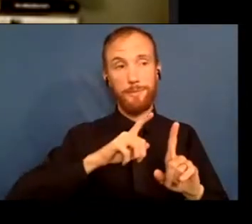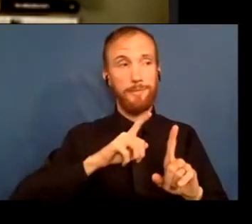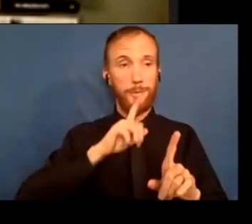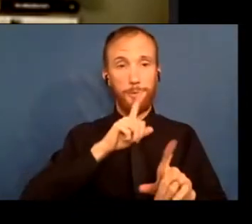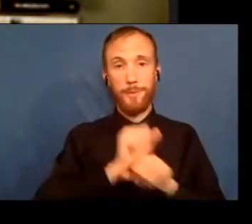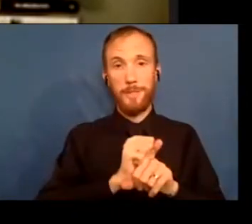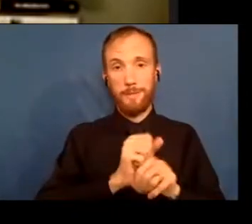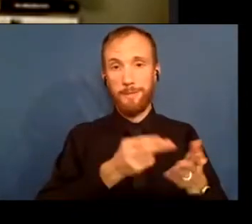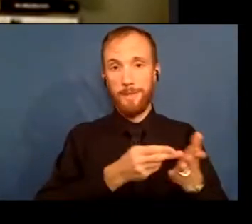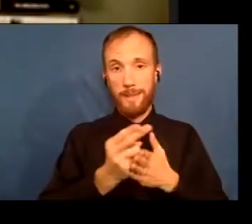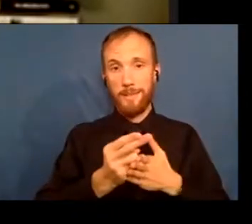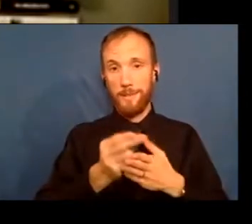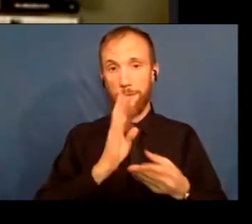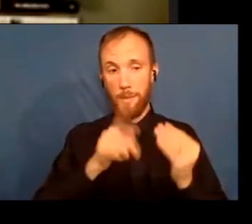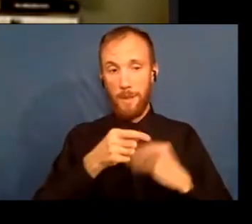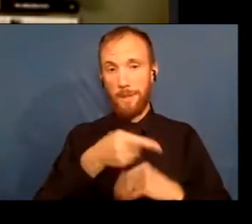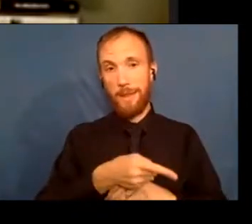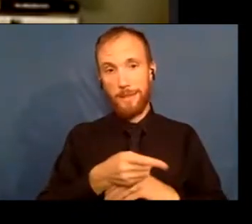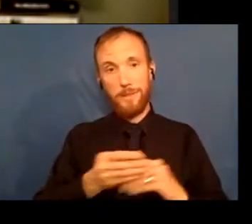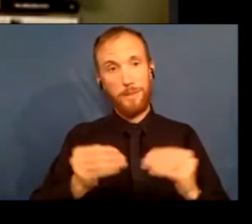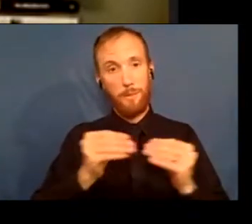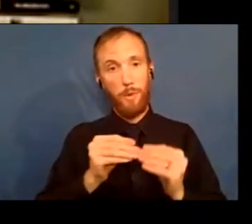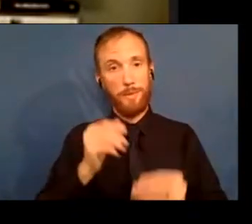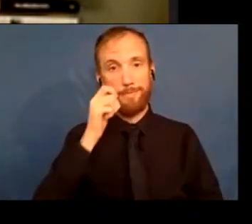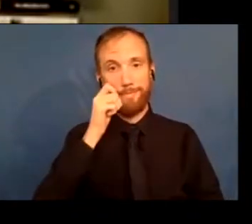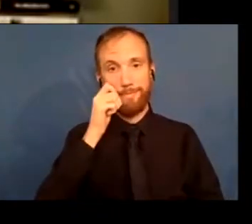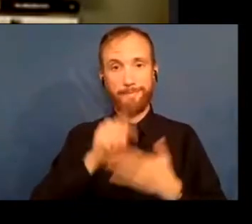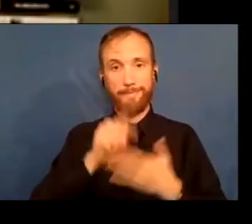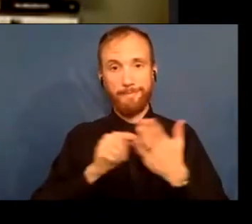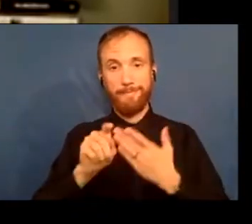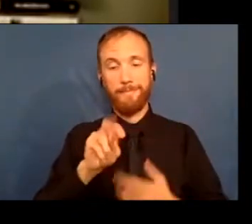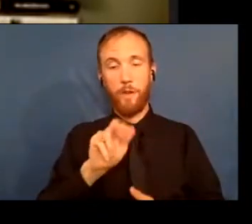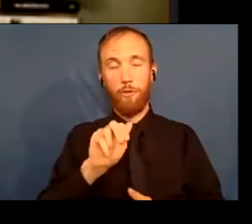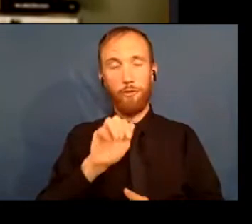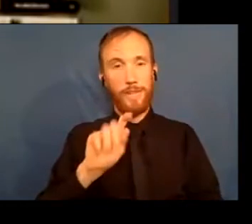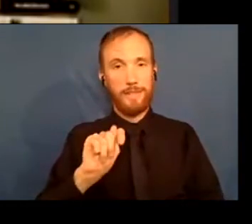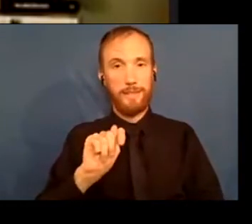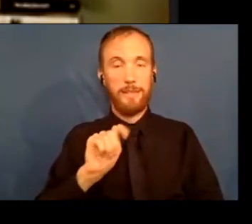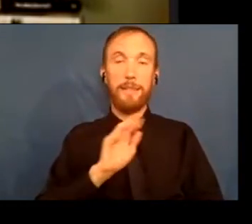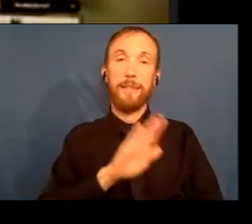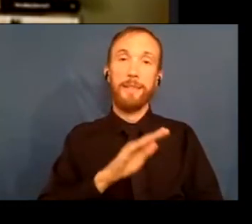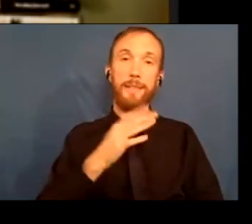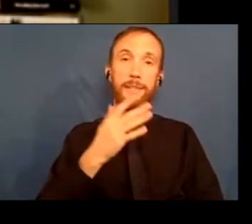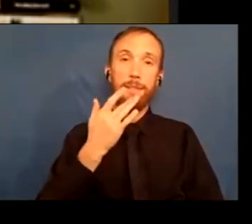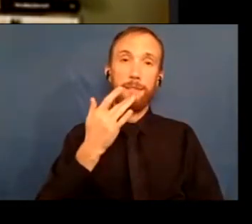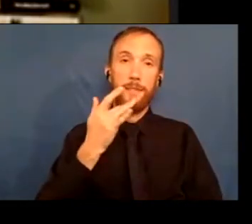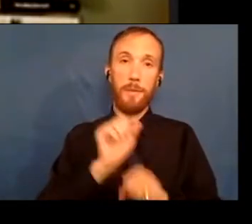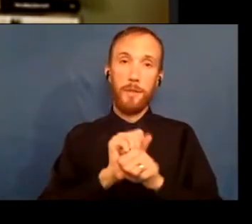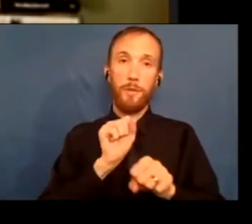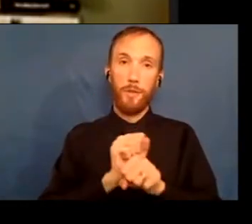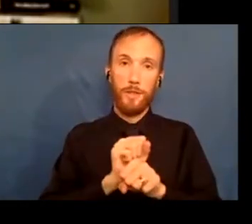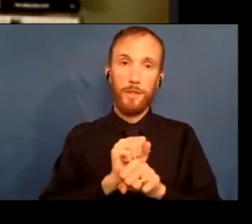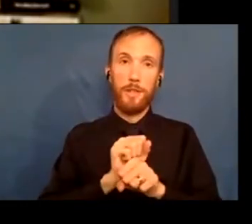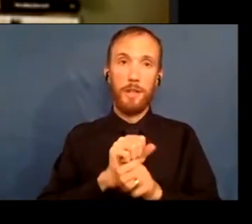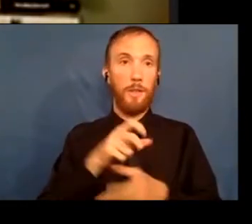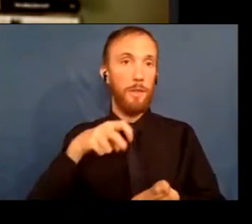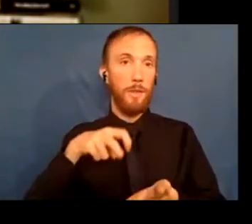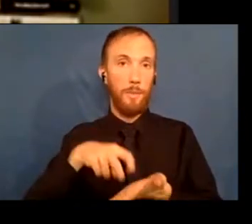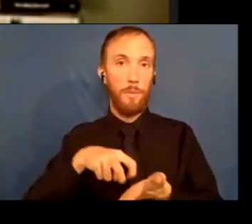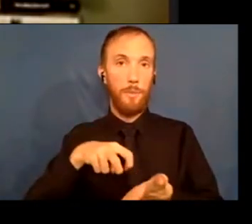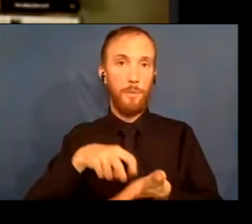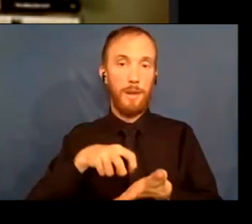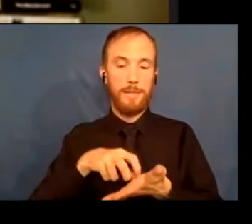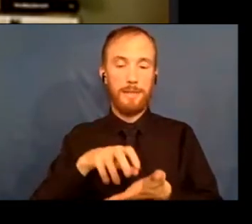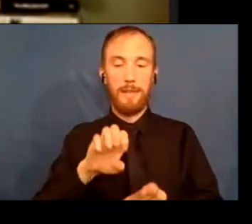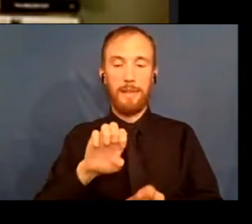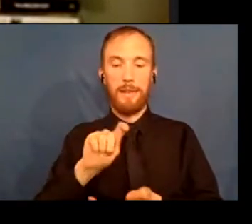Even Max Weber's most famous work on the Protestant ethic and the spirit of capitalism, where